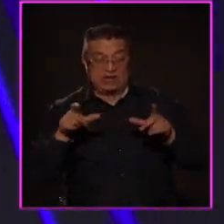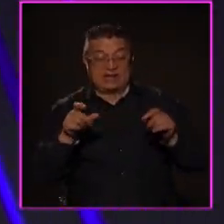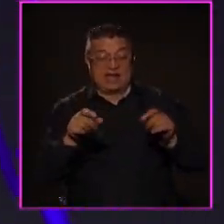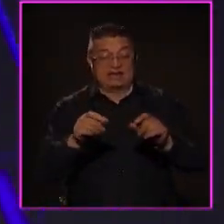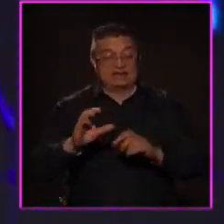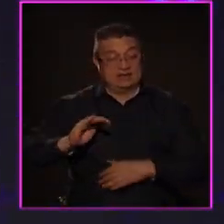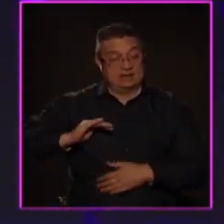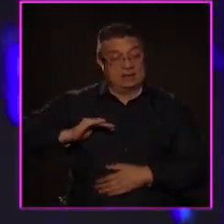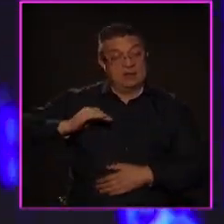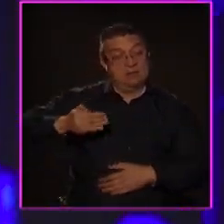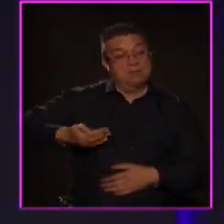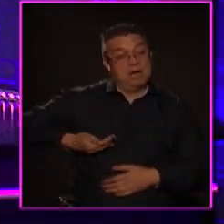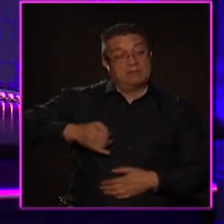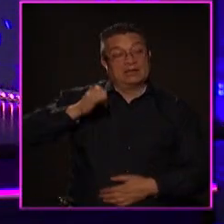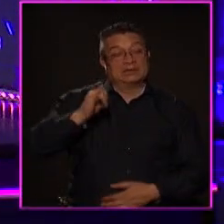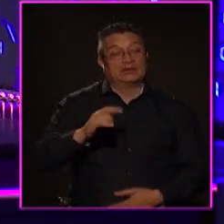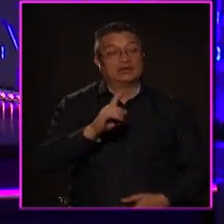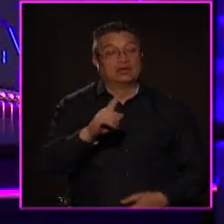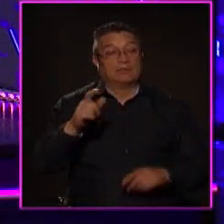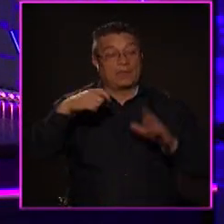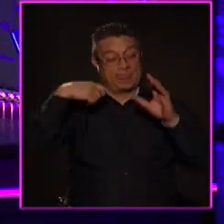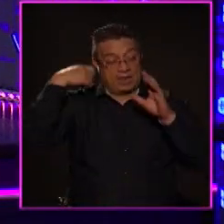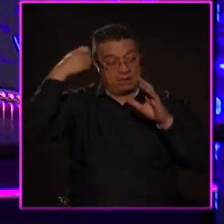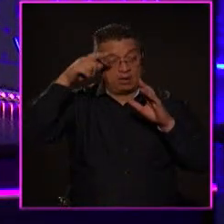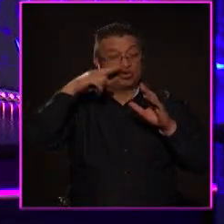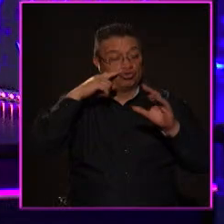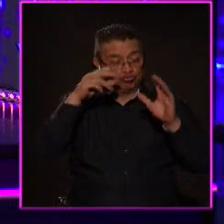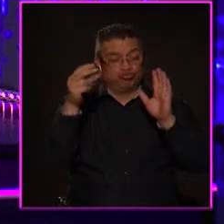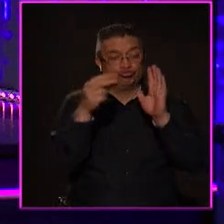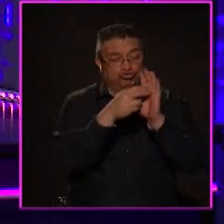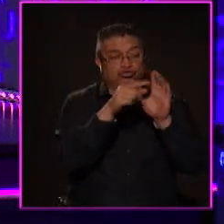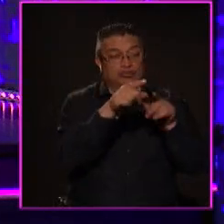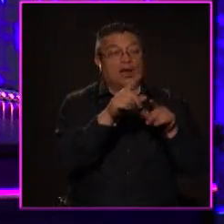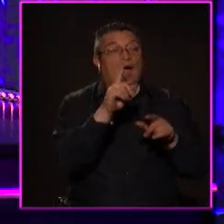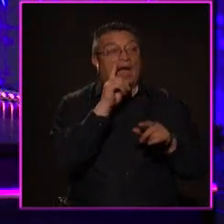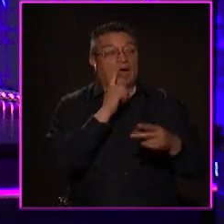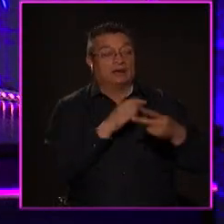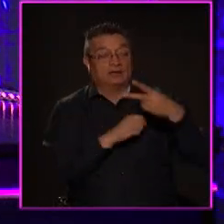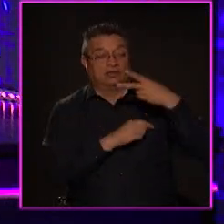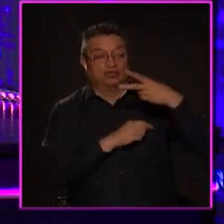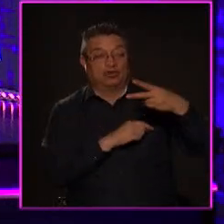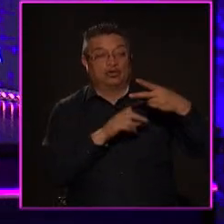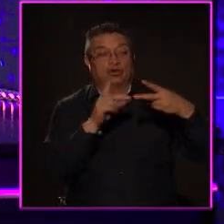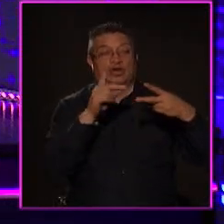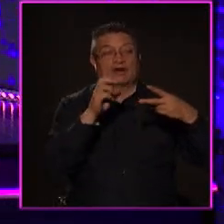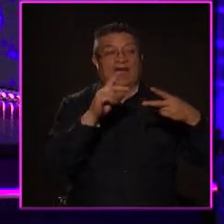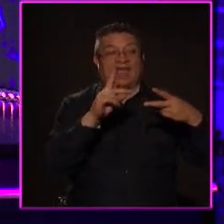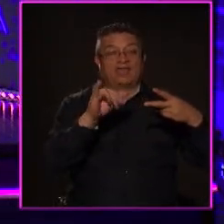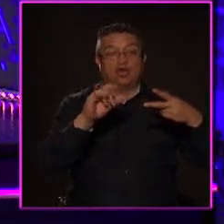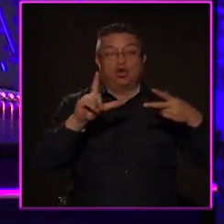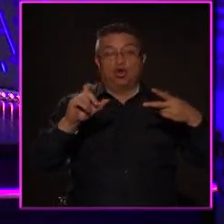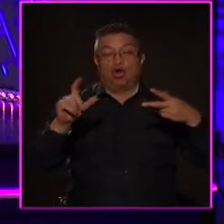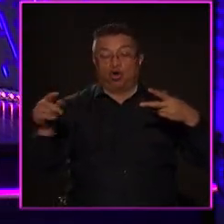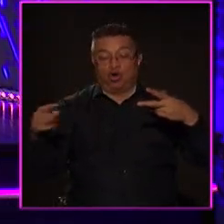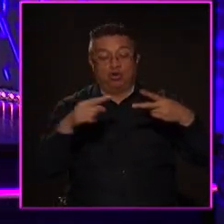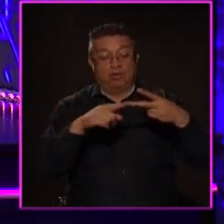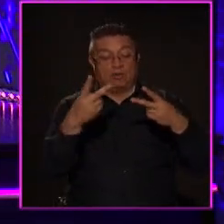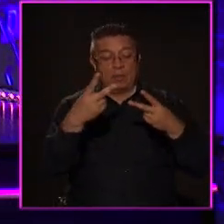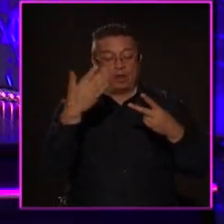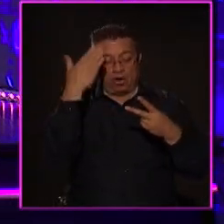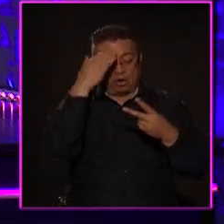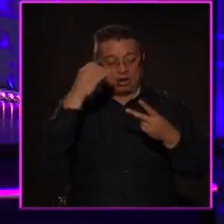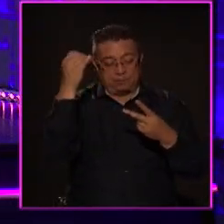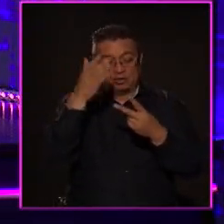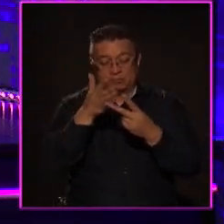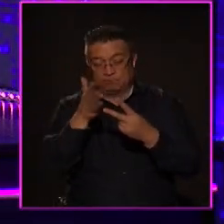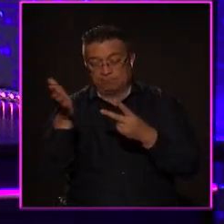appearing on these scans? And you have two, so that you have two perspectives, two expertise on the issue.